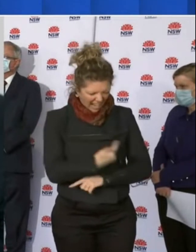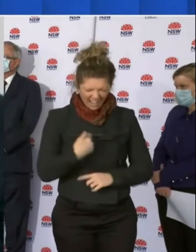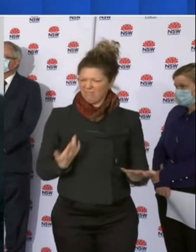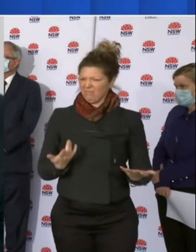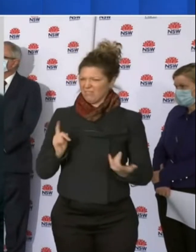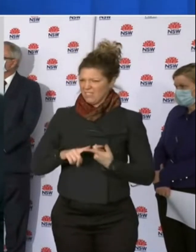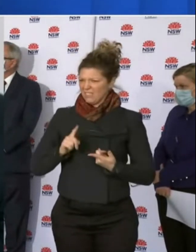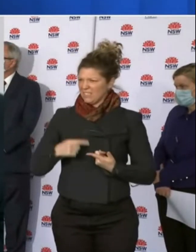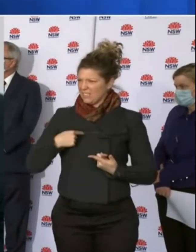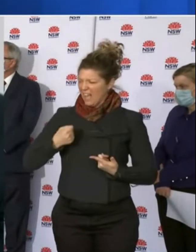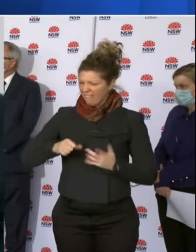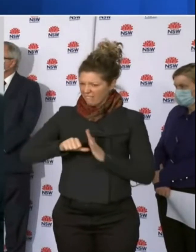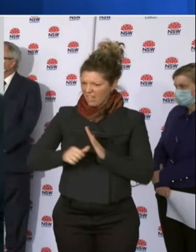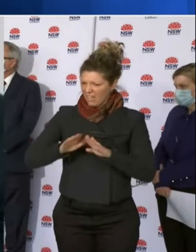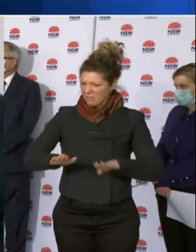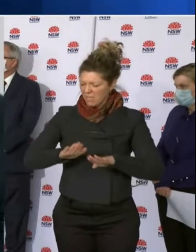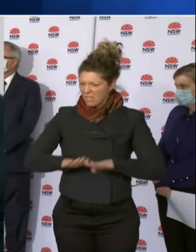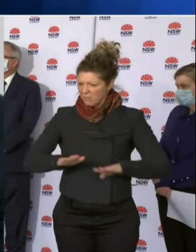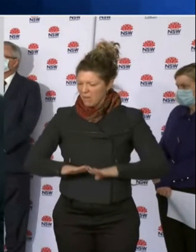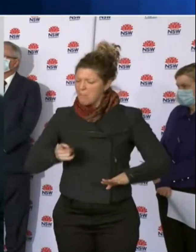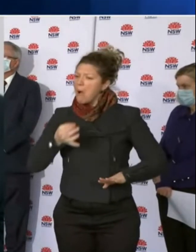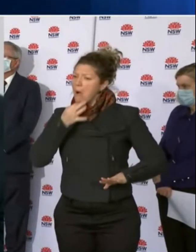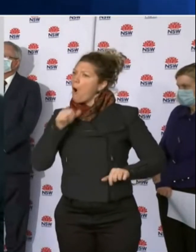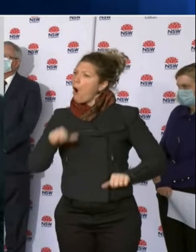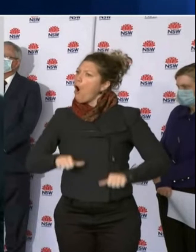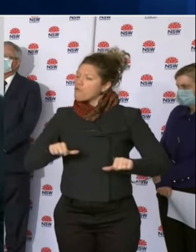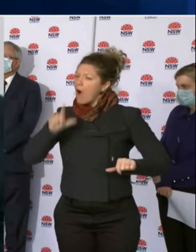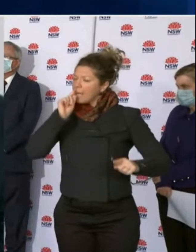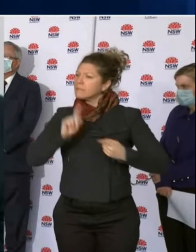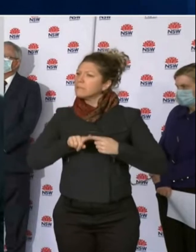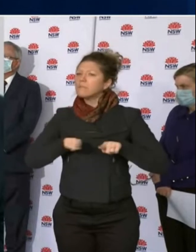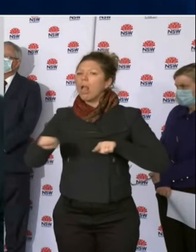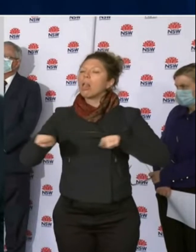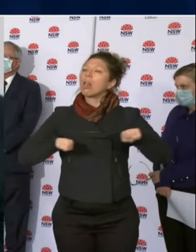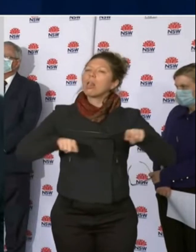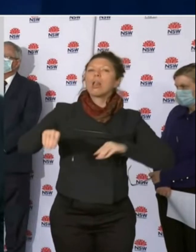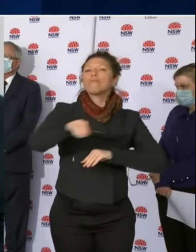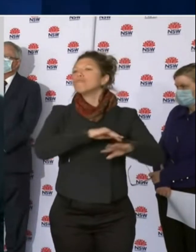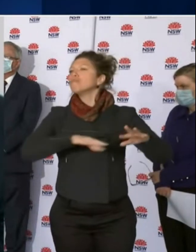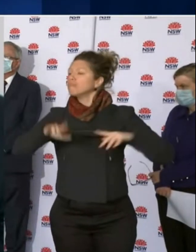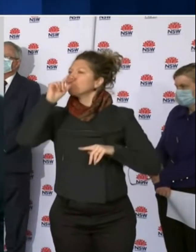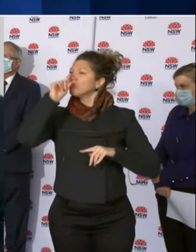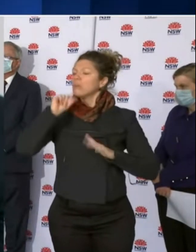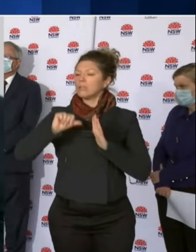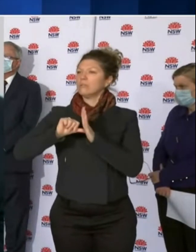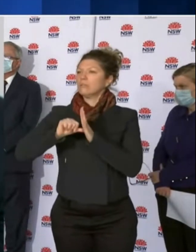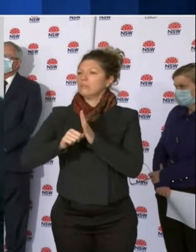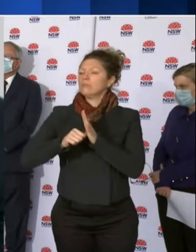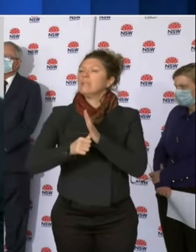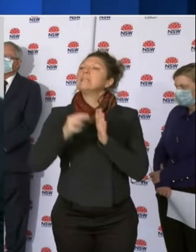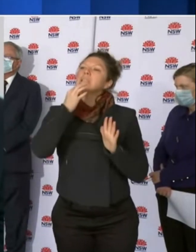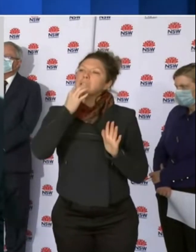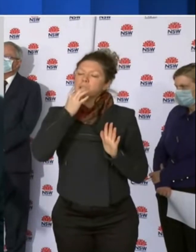to move around freely. We want that to be maintained, and that's why the New South Wales government did take those further decisions to make sure not only that we